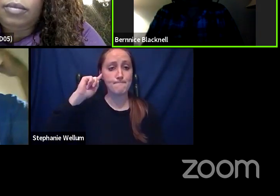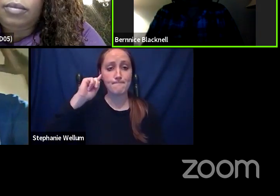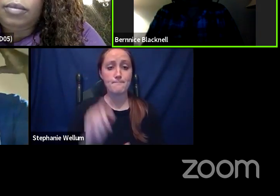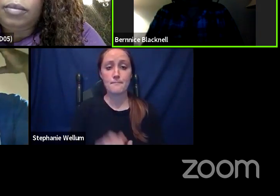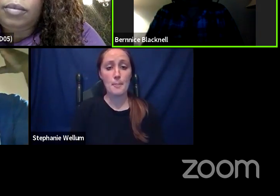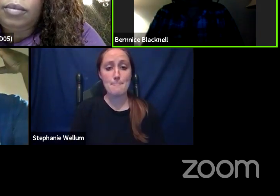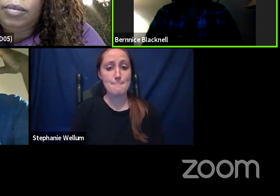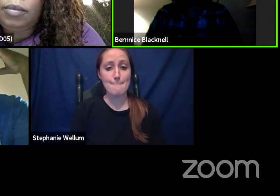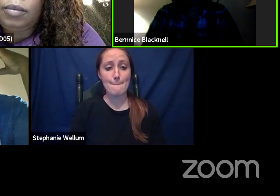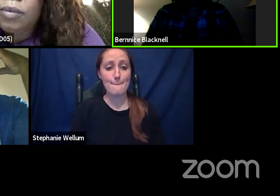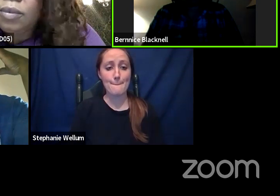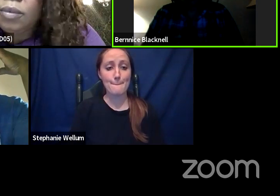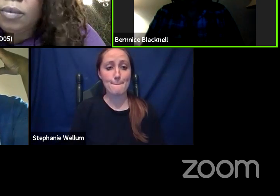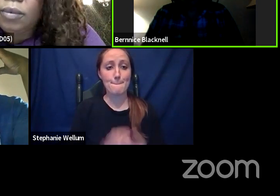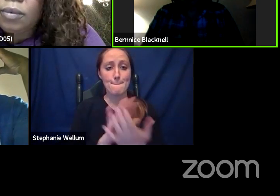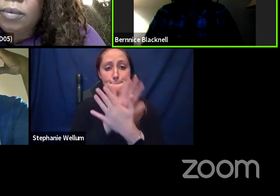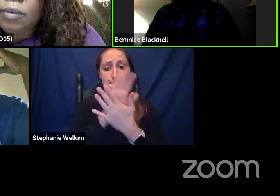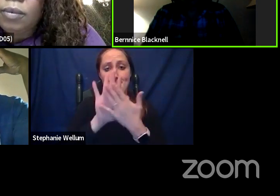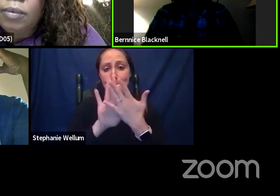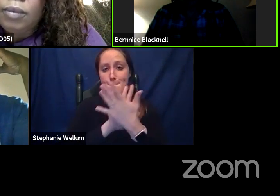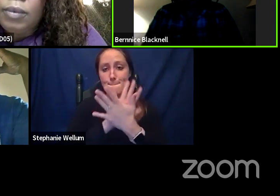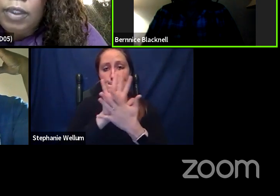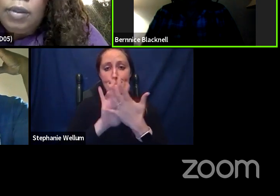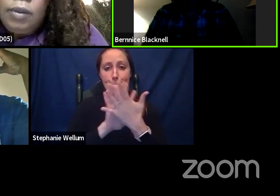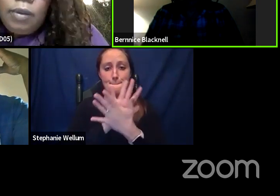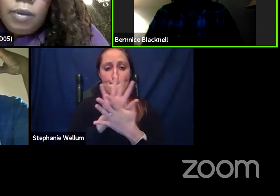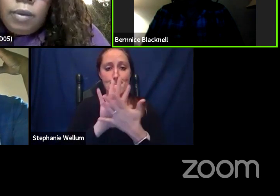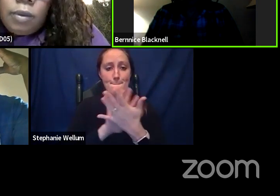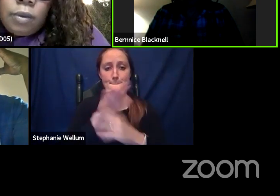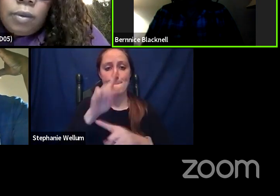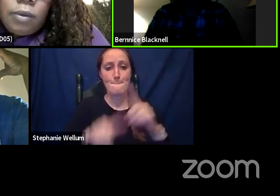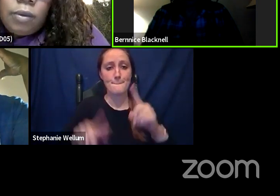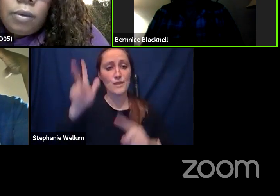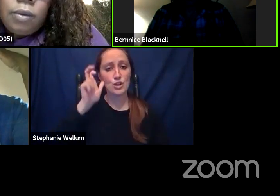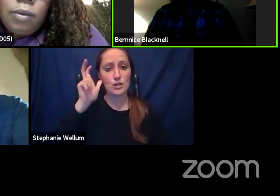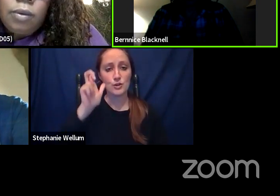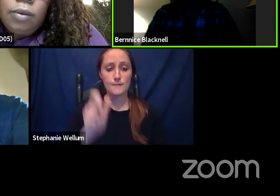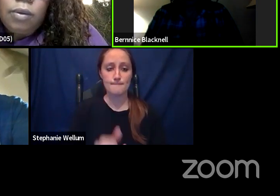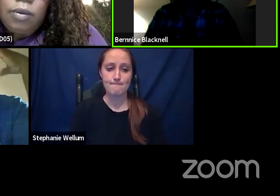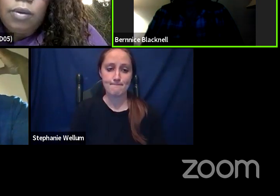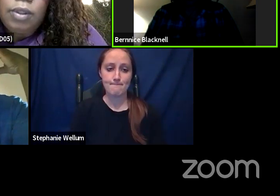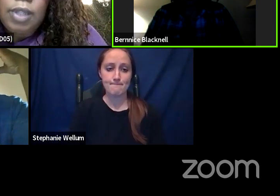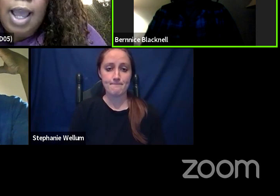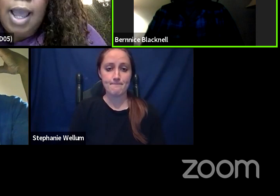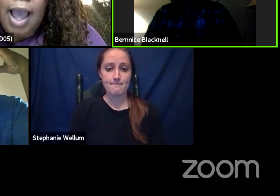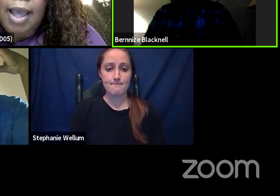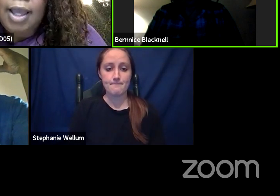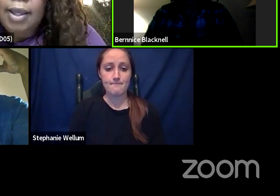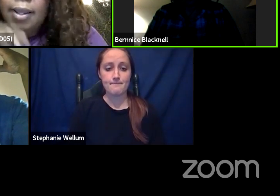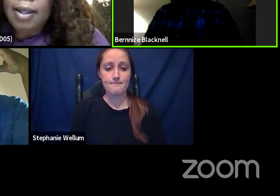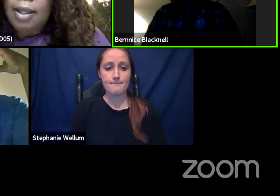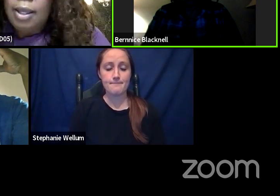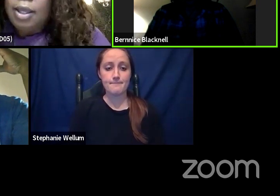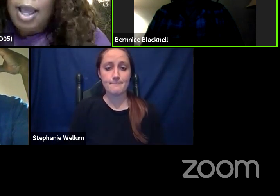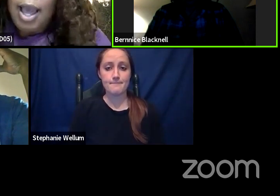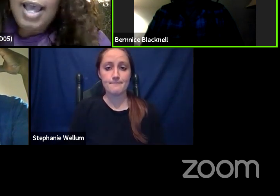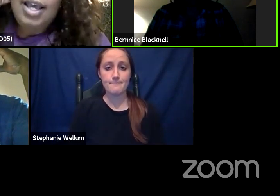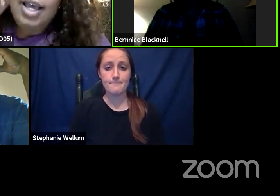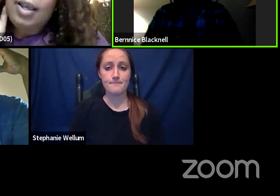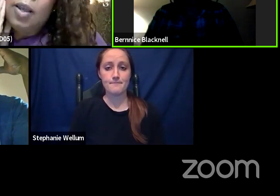if we have next month, we can discuss it next month. But it's just